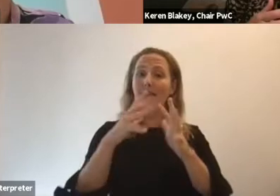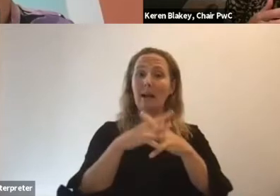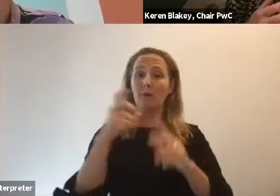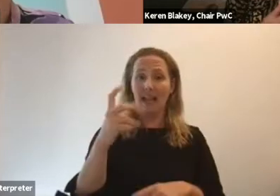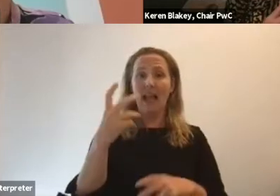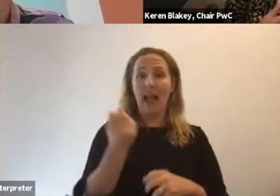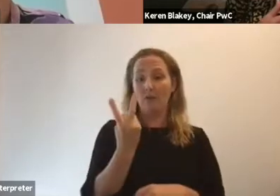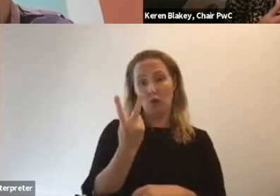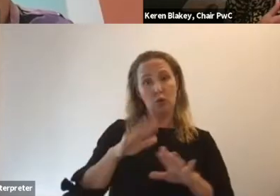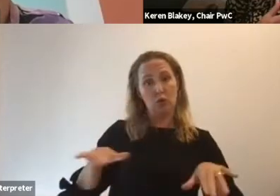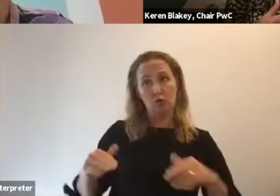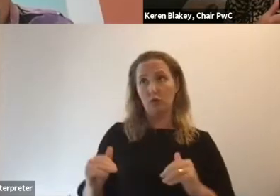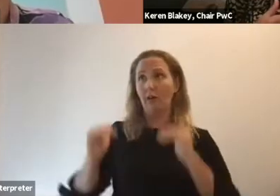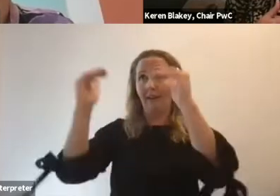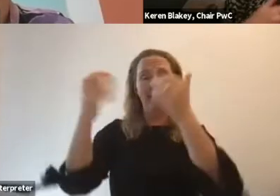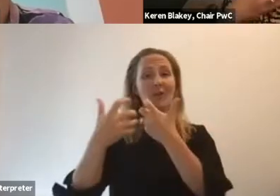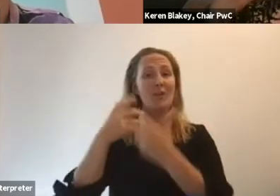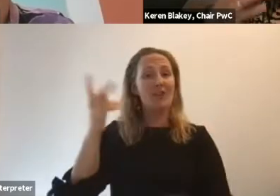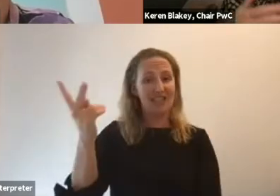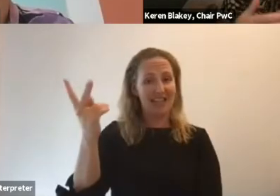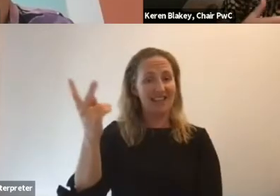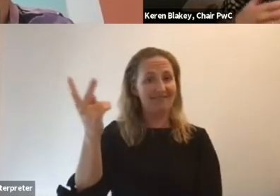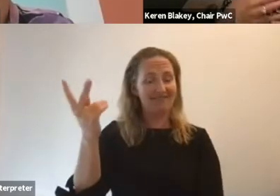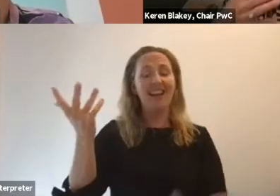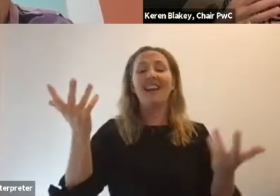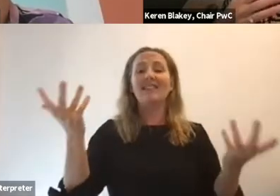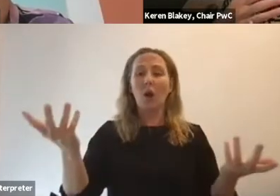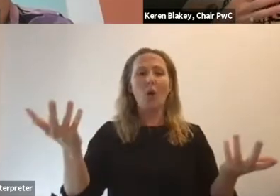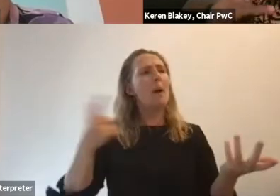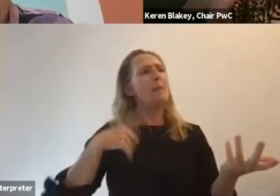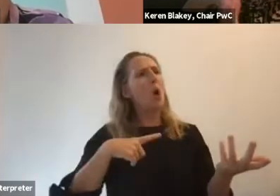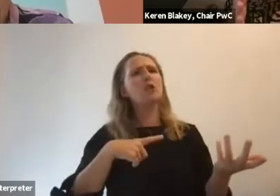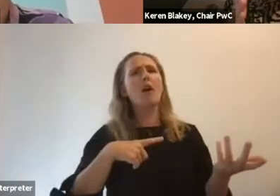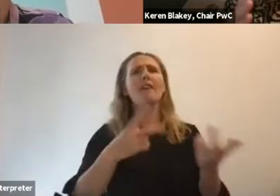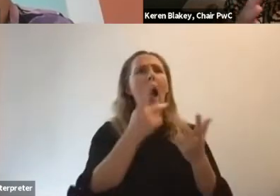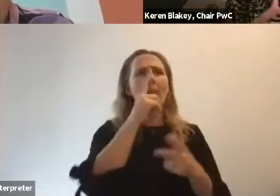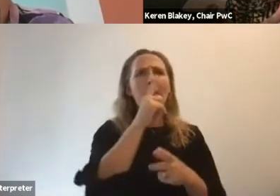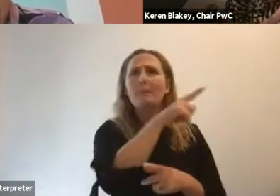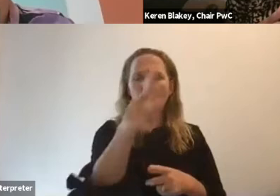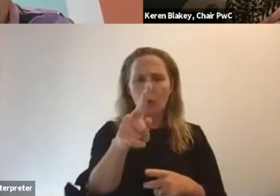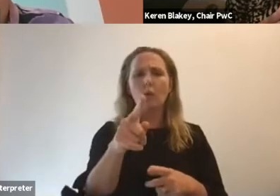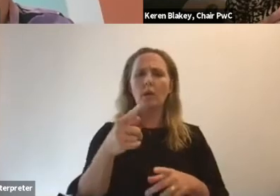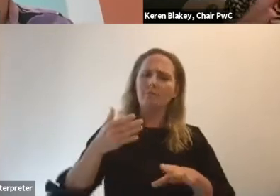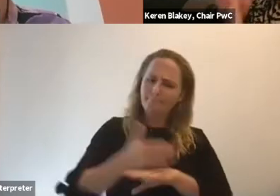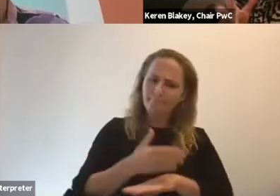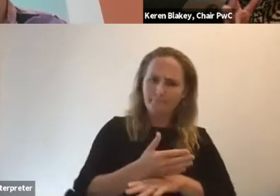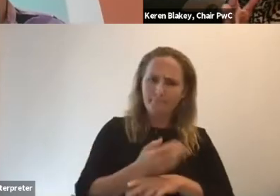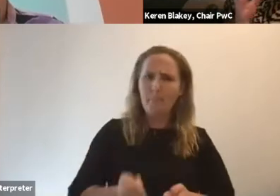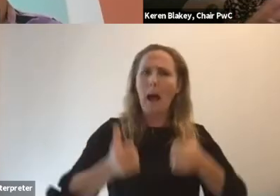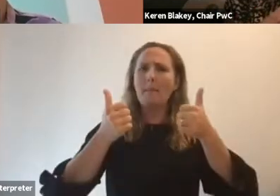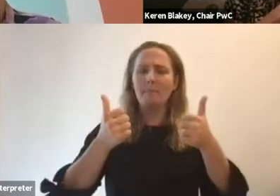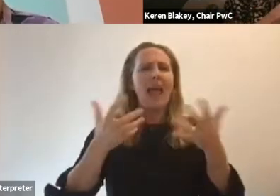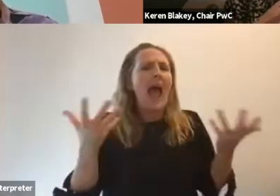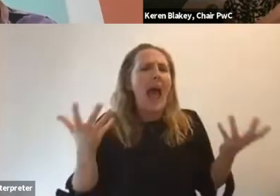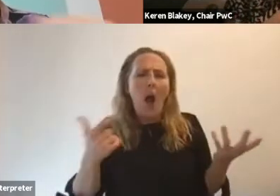all down to what other people have done. So how can we continue that journey and continue that story so that others